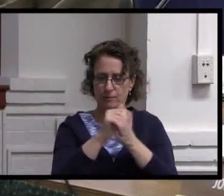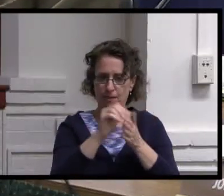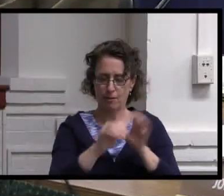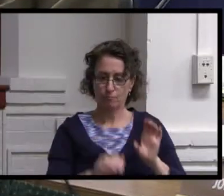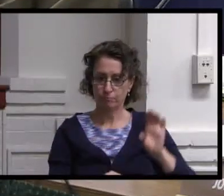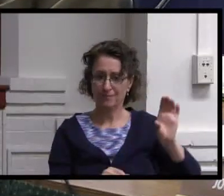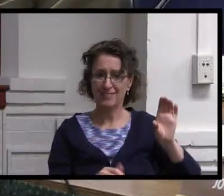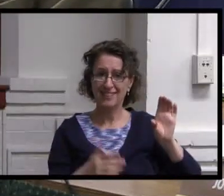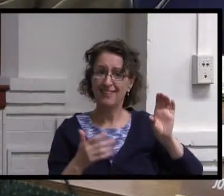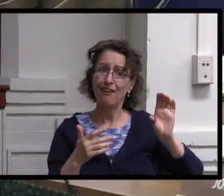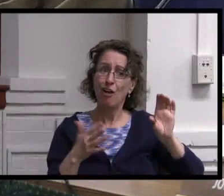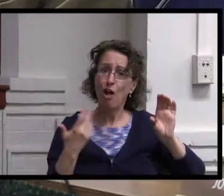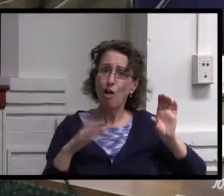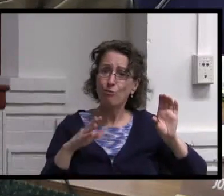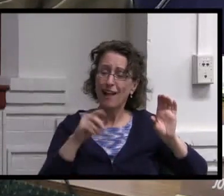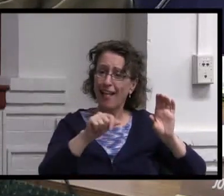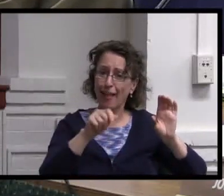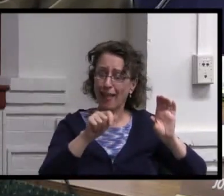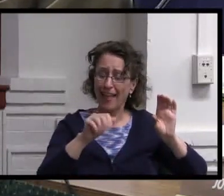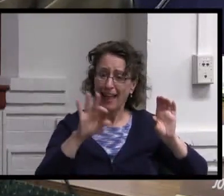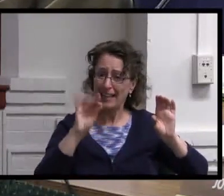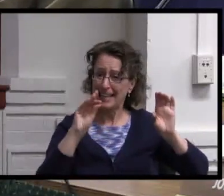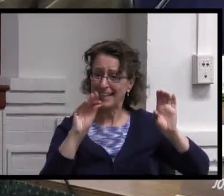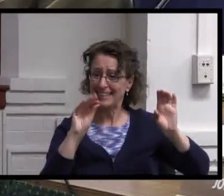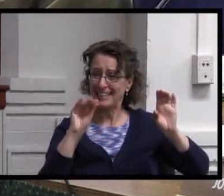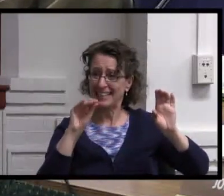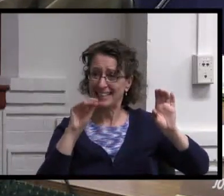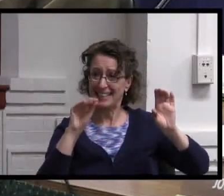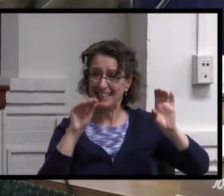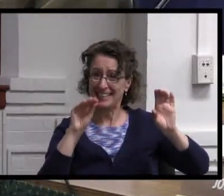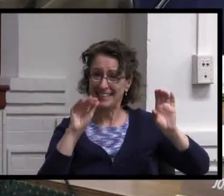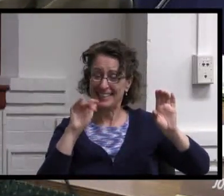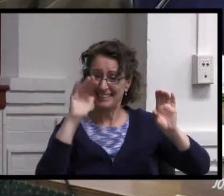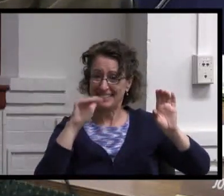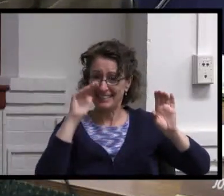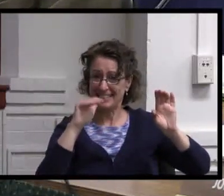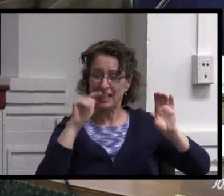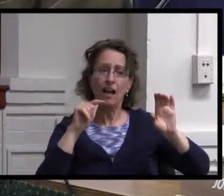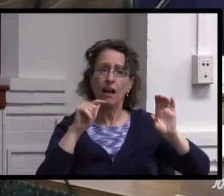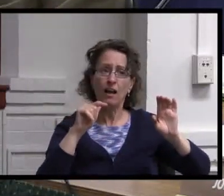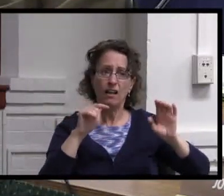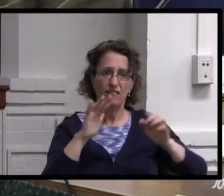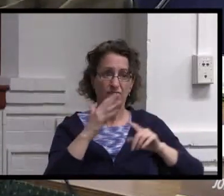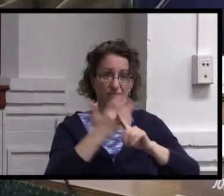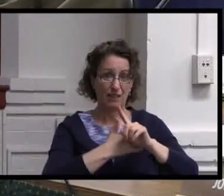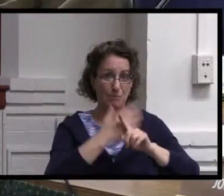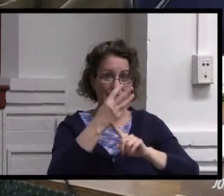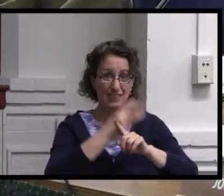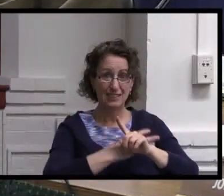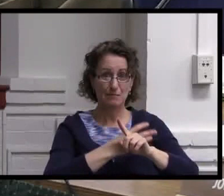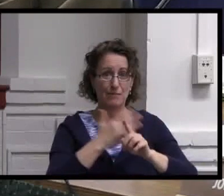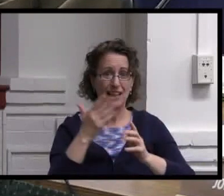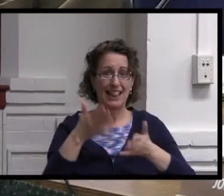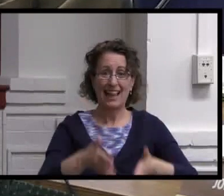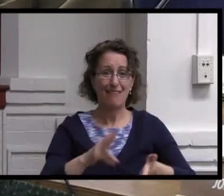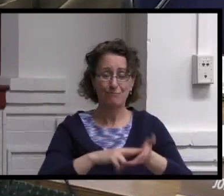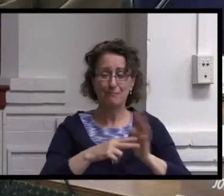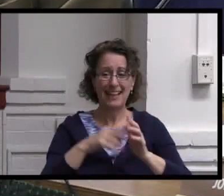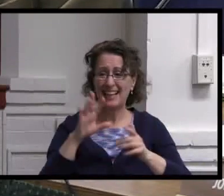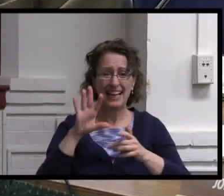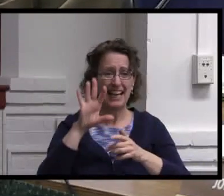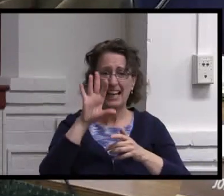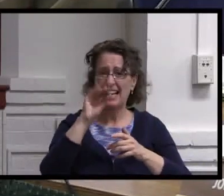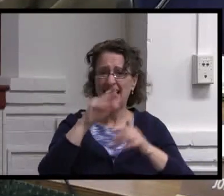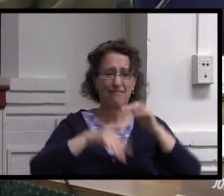for what we've expended, and given the fact that we've still got about 5 or 6 months left to go, we're going to need some additional funding, and we've estimated